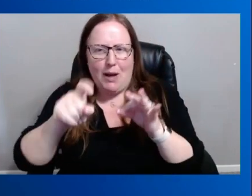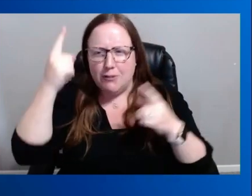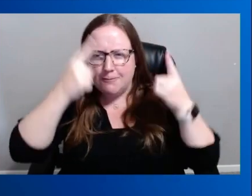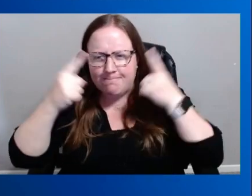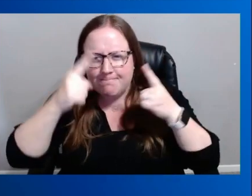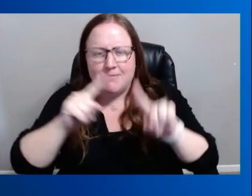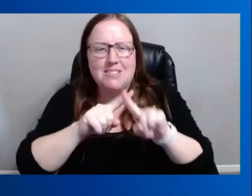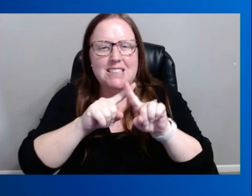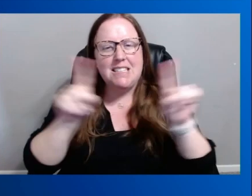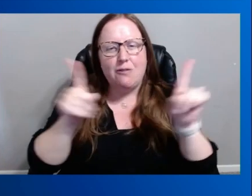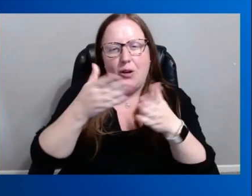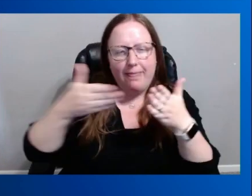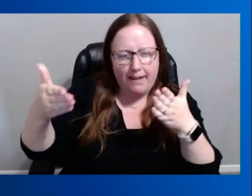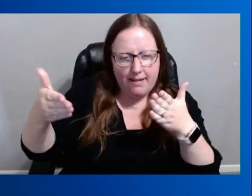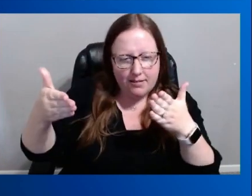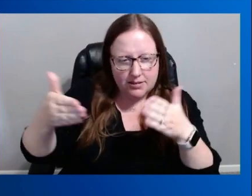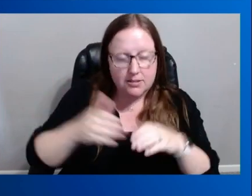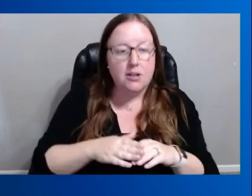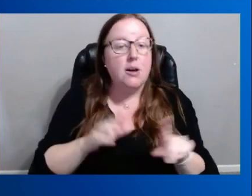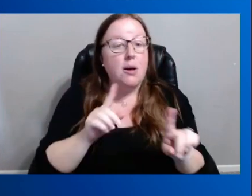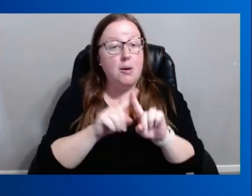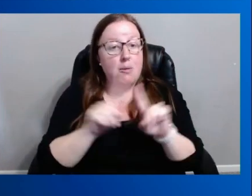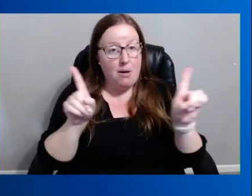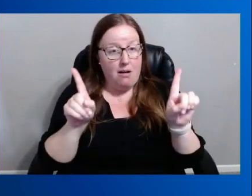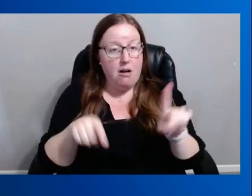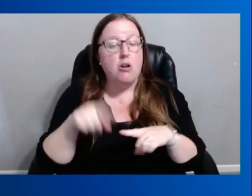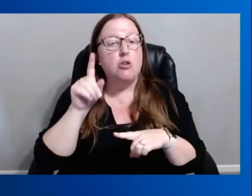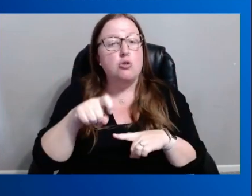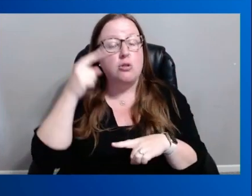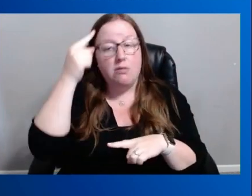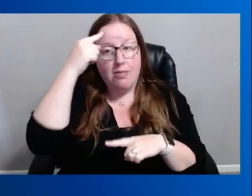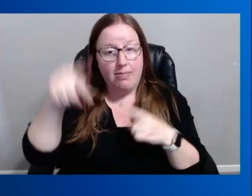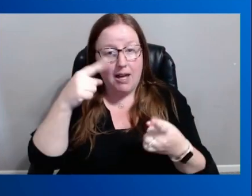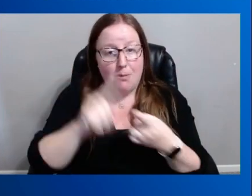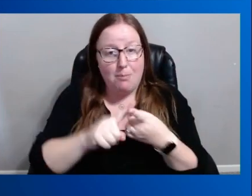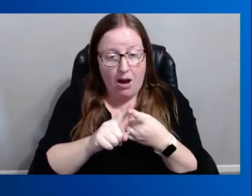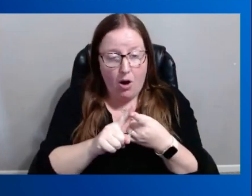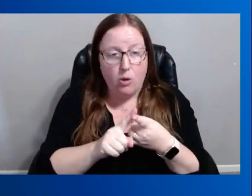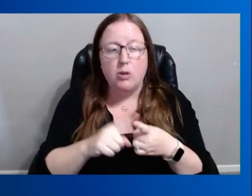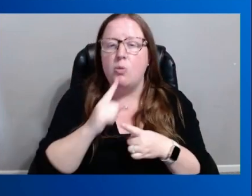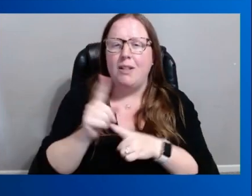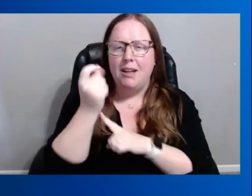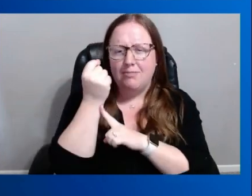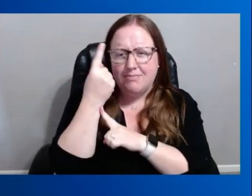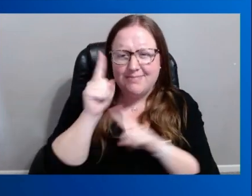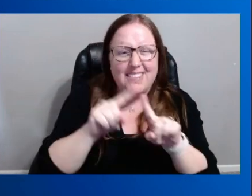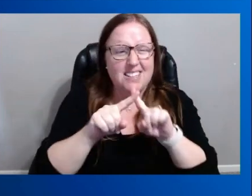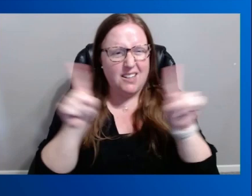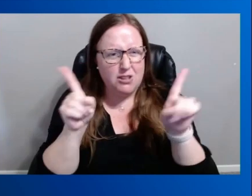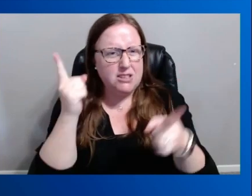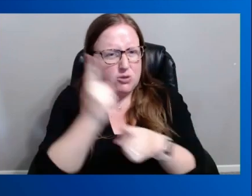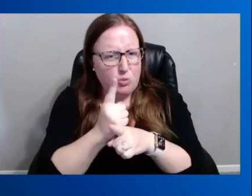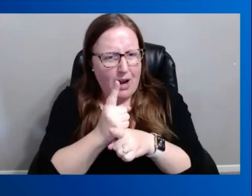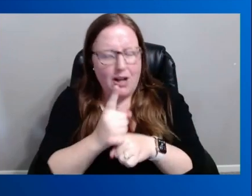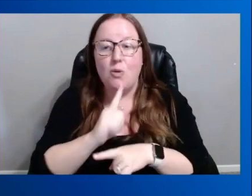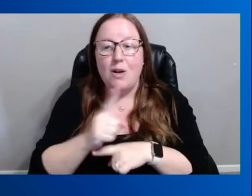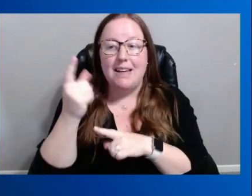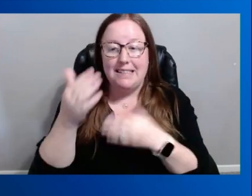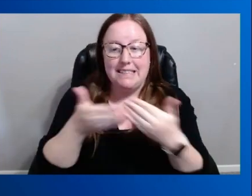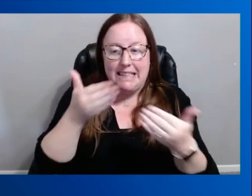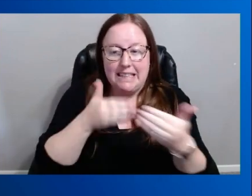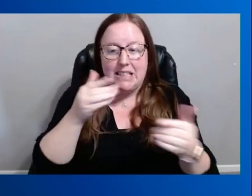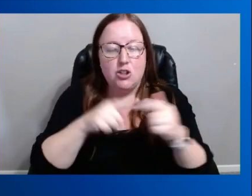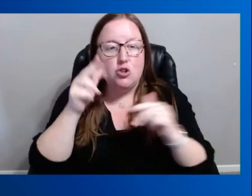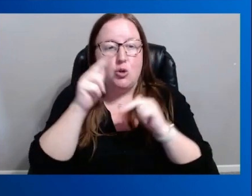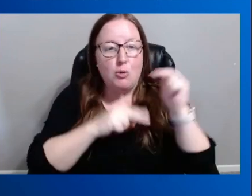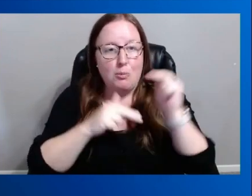trade-offs. But the thing is you should kind of consider really is just understanding the differences, right? It's so easy to just build, I call them